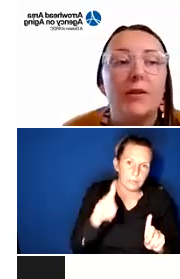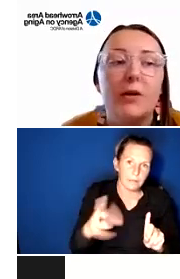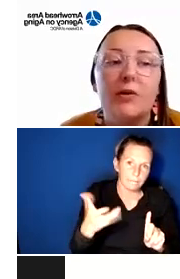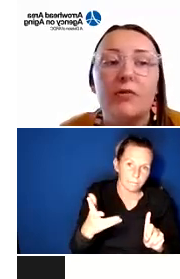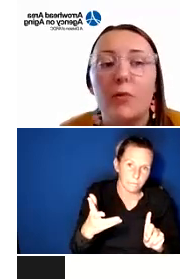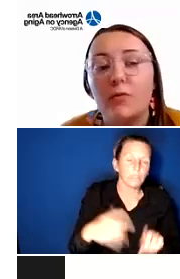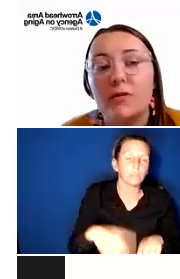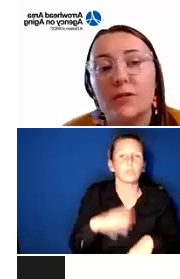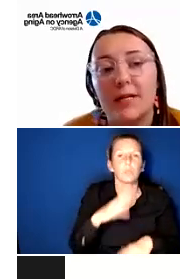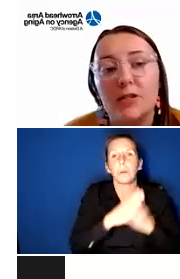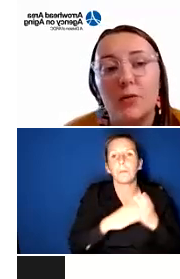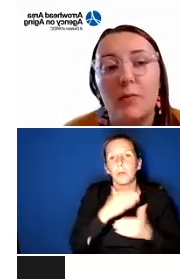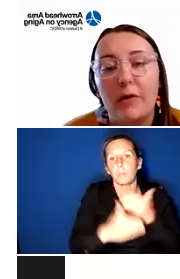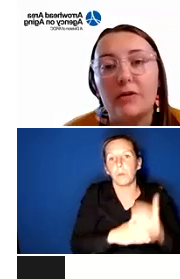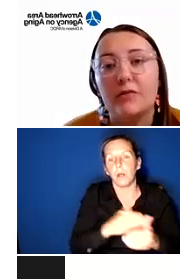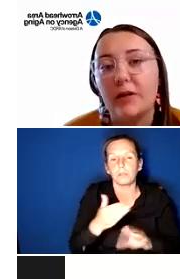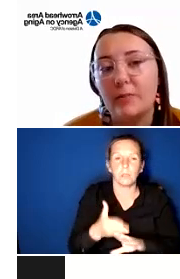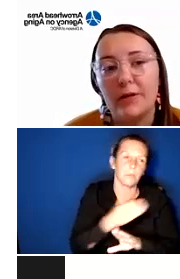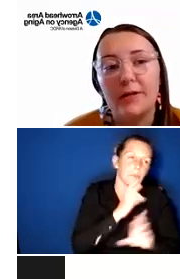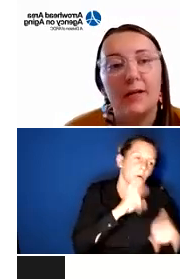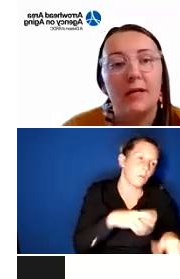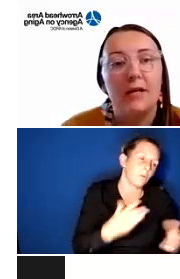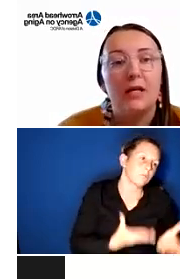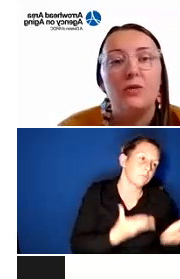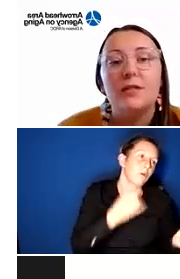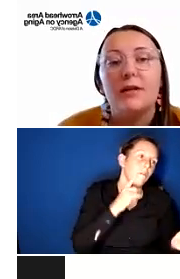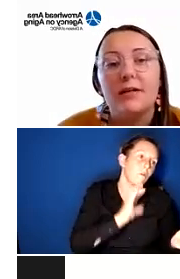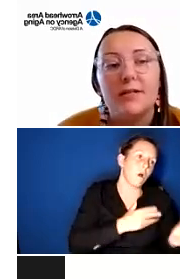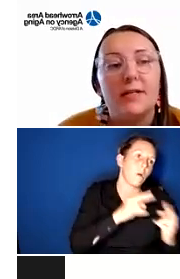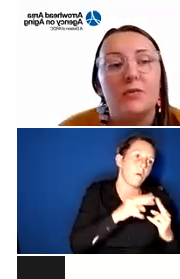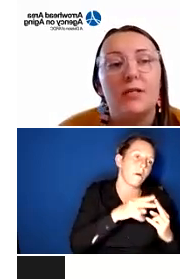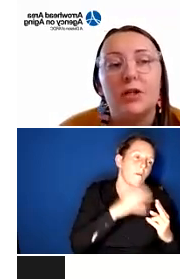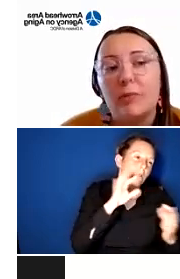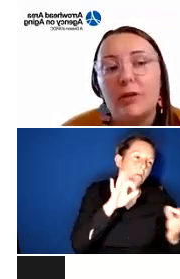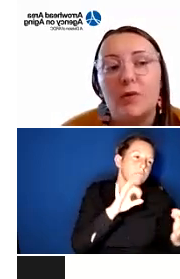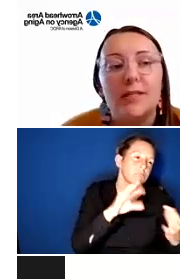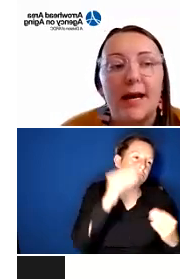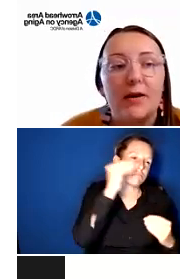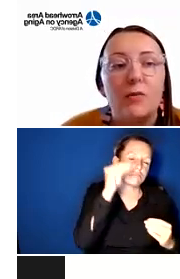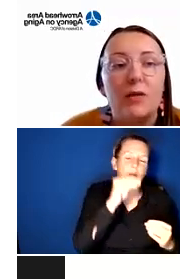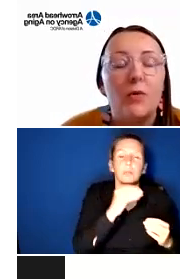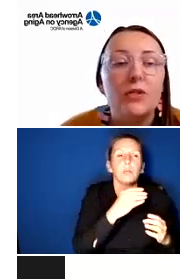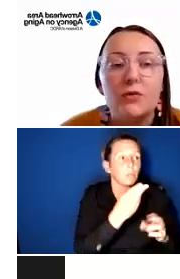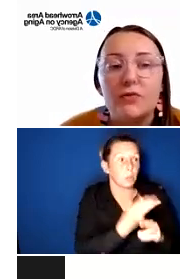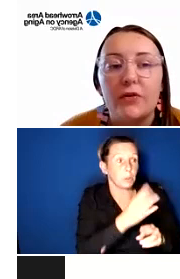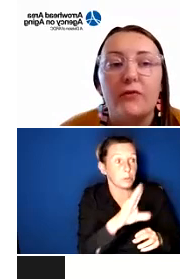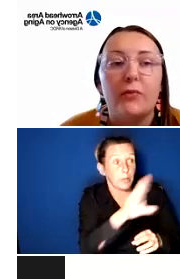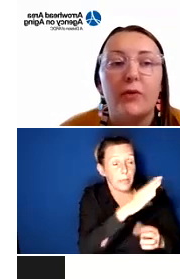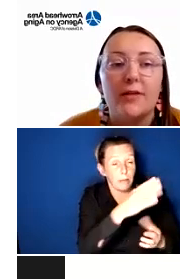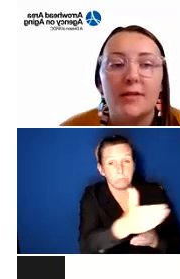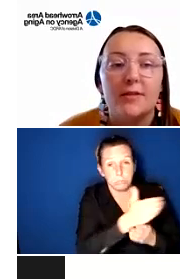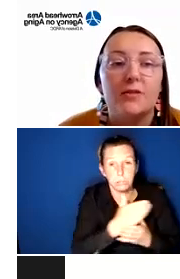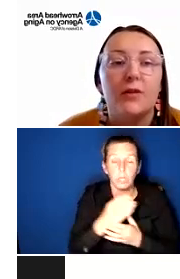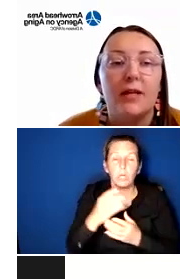a preliminary report was presented to our partners for input. Using their insights, we determined what data would be most useful